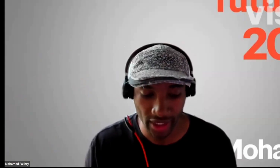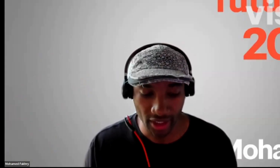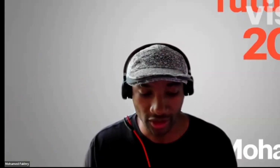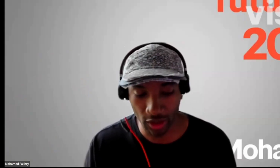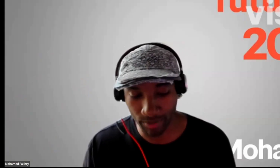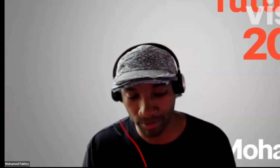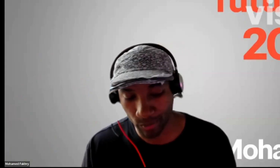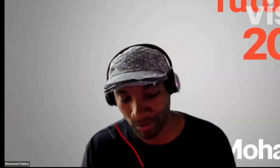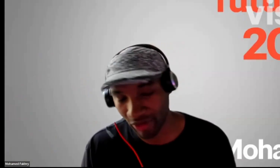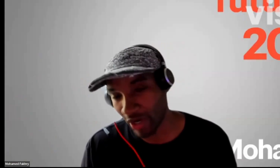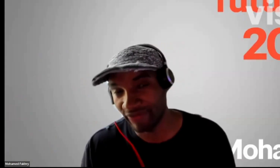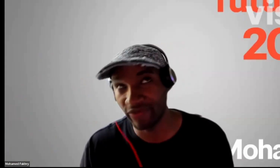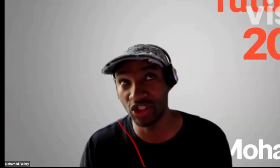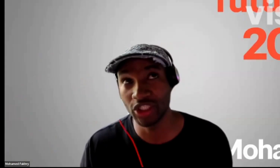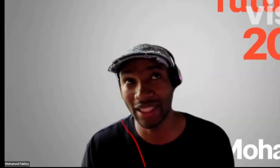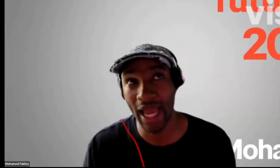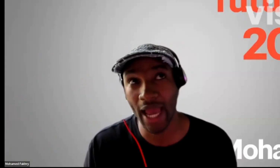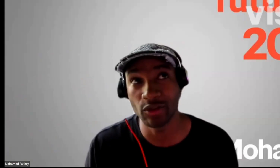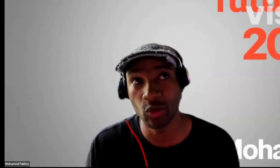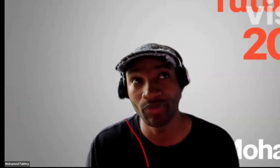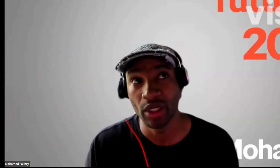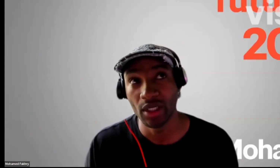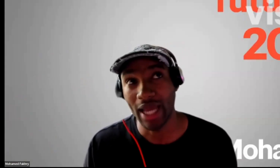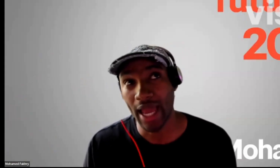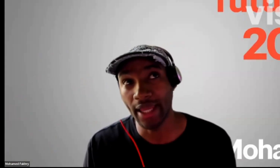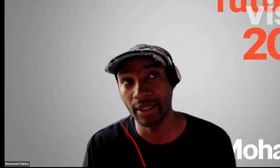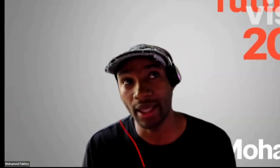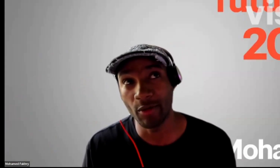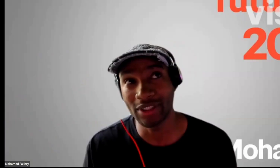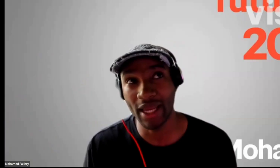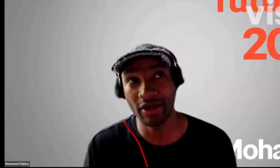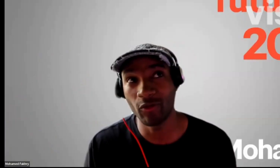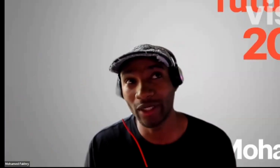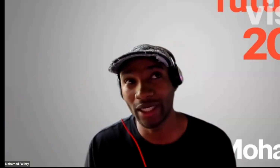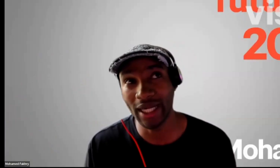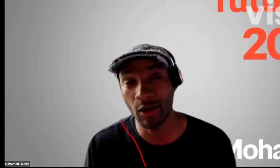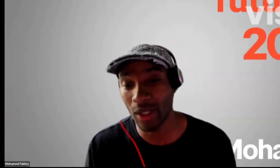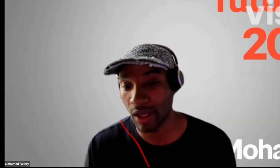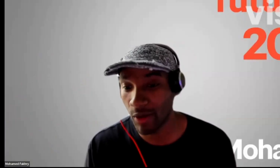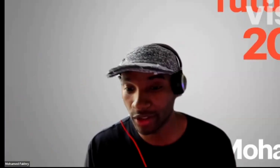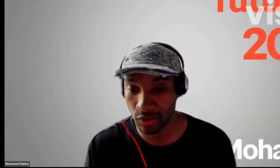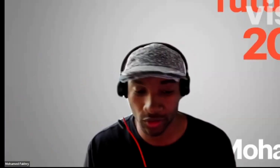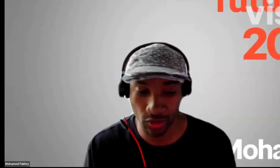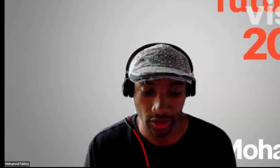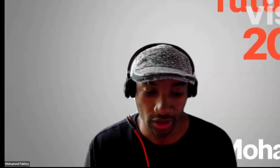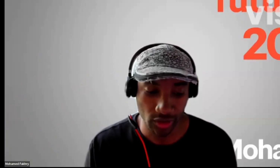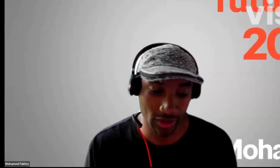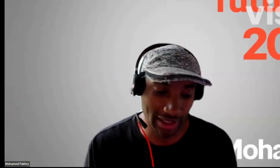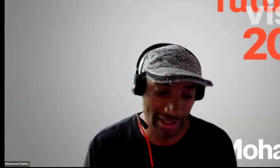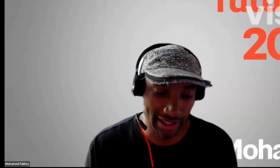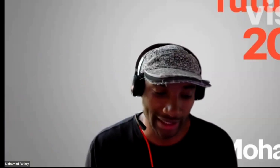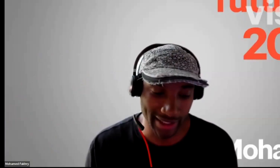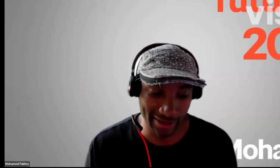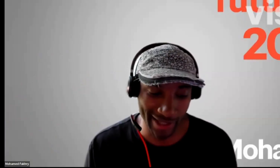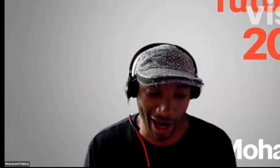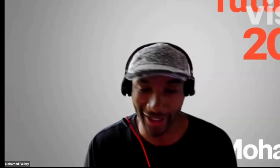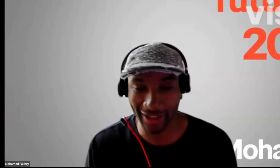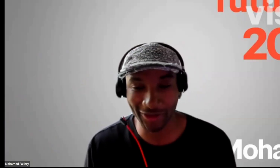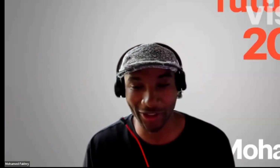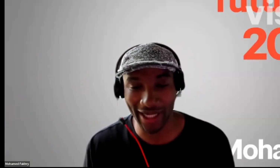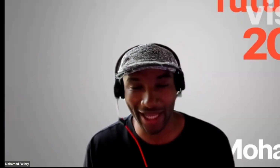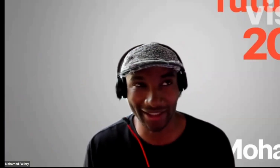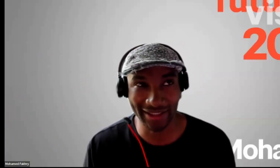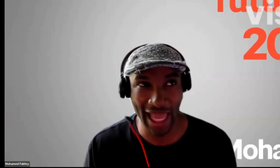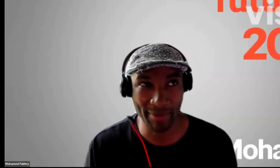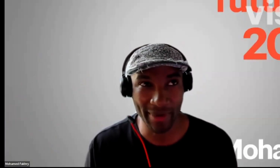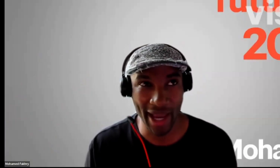and stuff. So before I finished high school, I was kind of wondering like what I wanted to do. So the thing is,